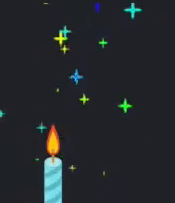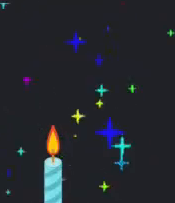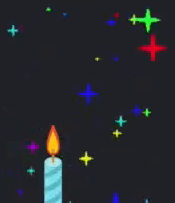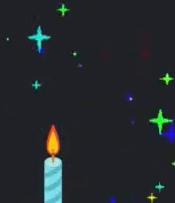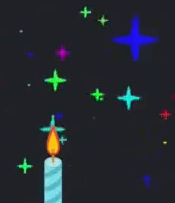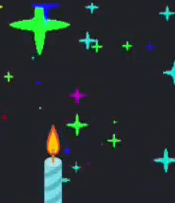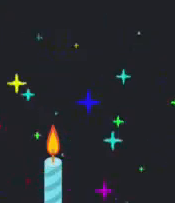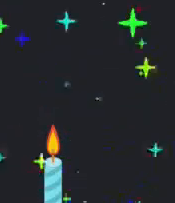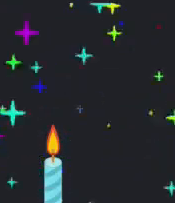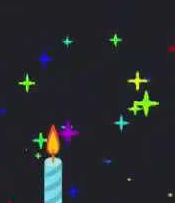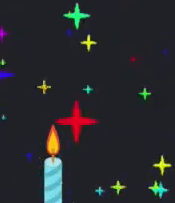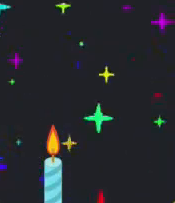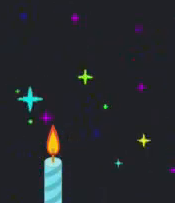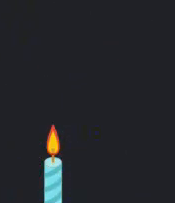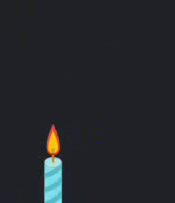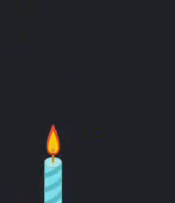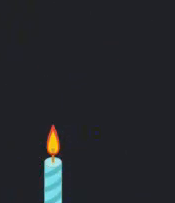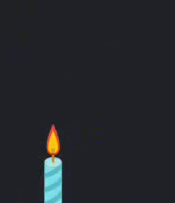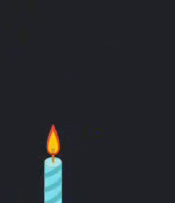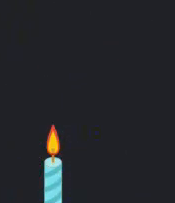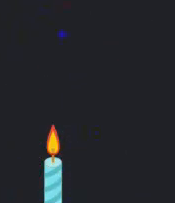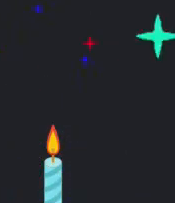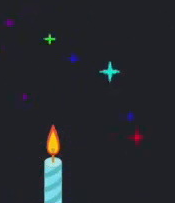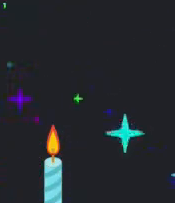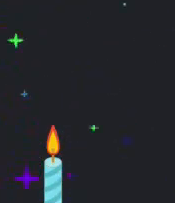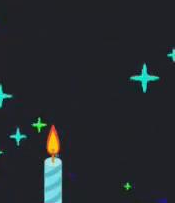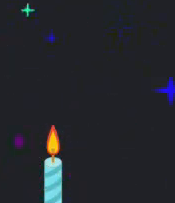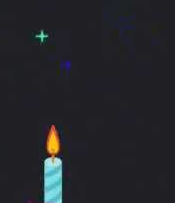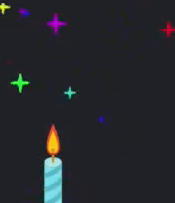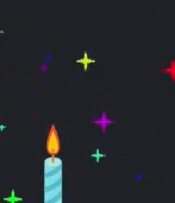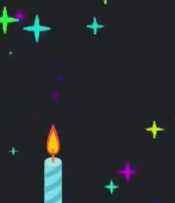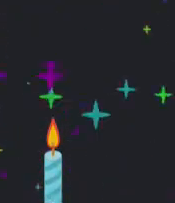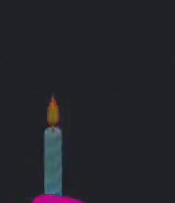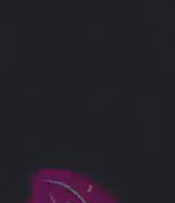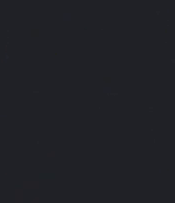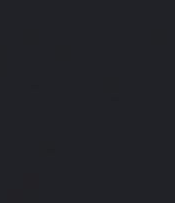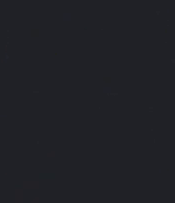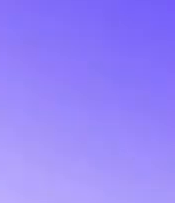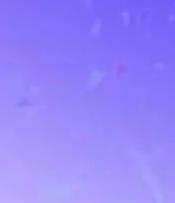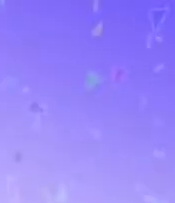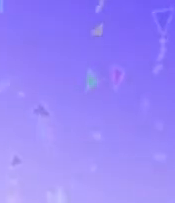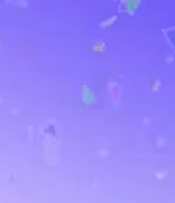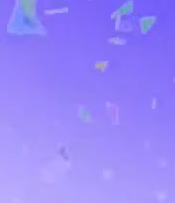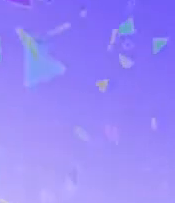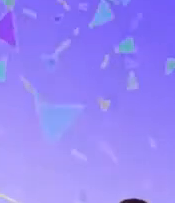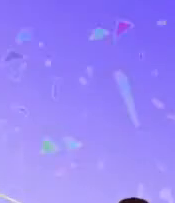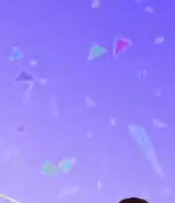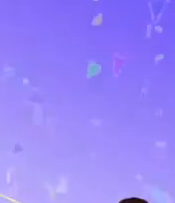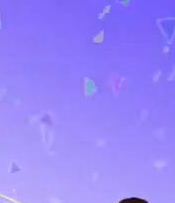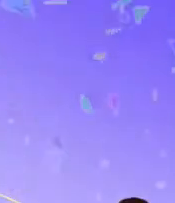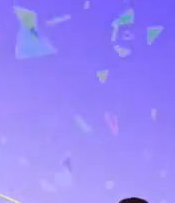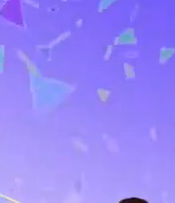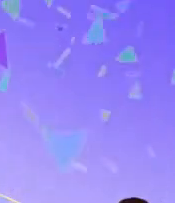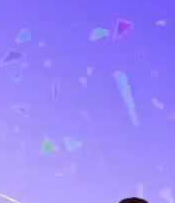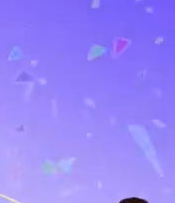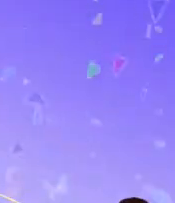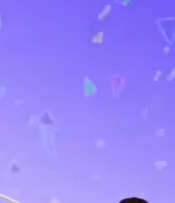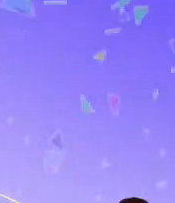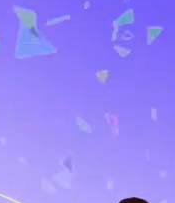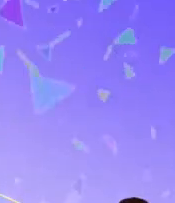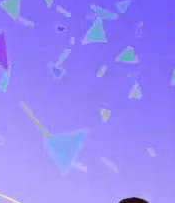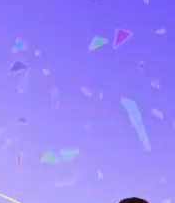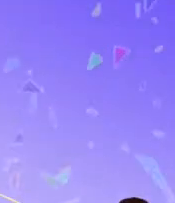living in the overflow. I'm covered by your love, moving with the Holy